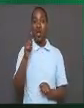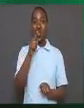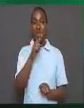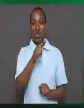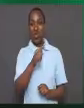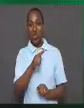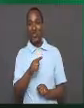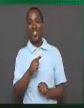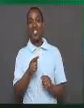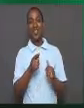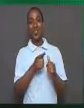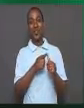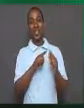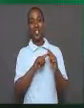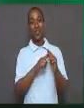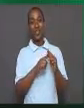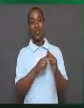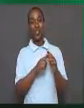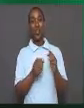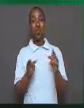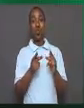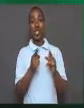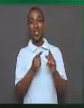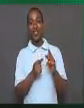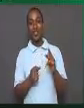back to its original starting point.